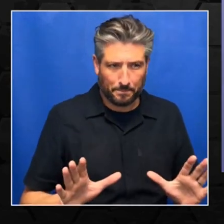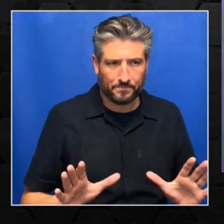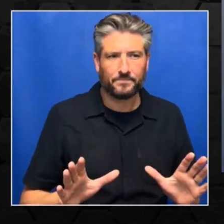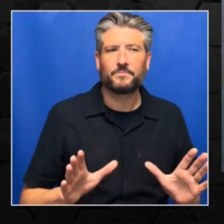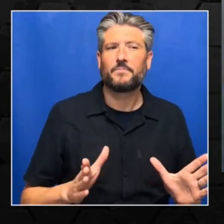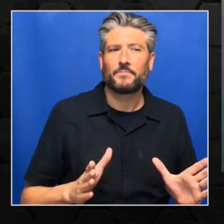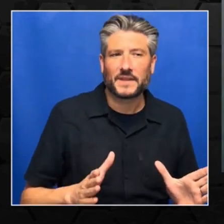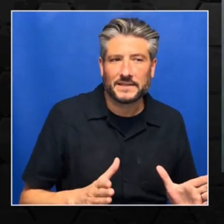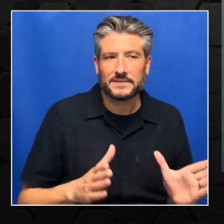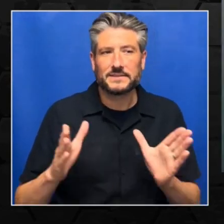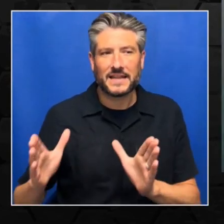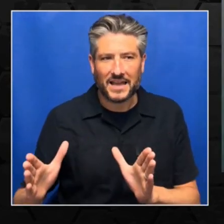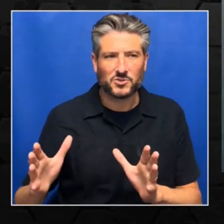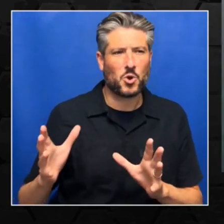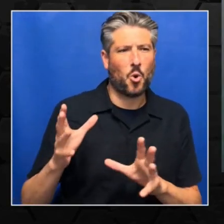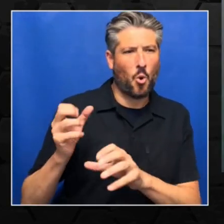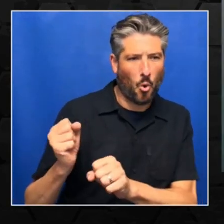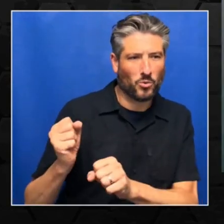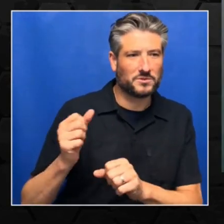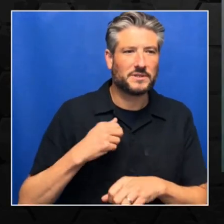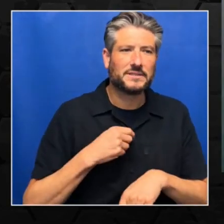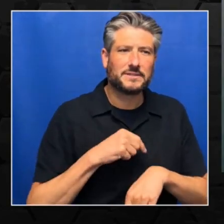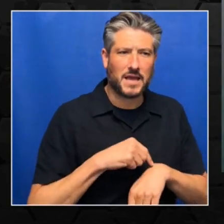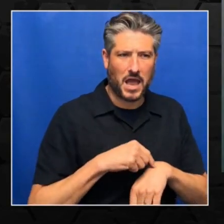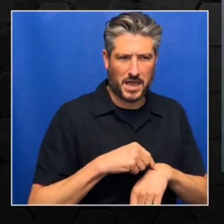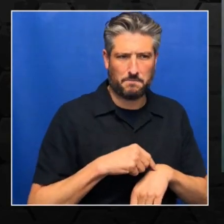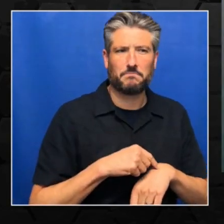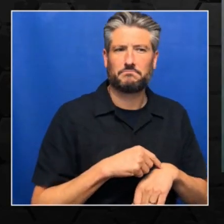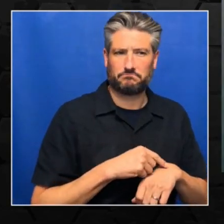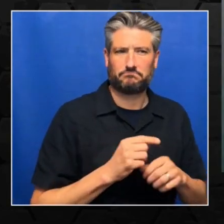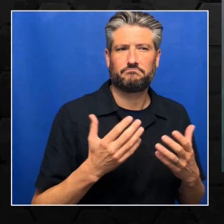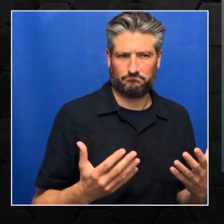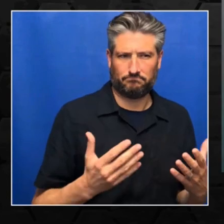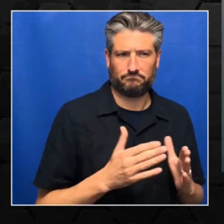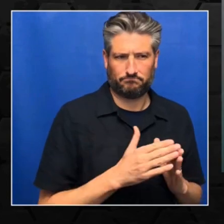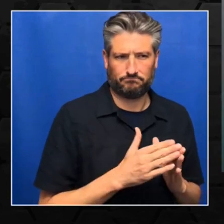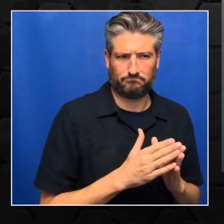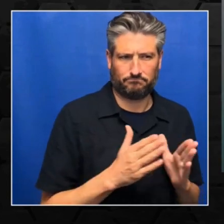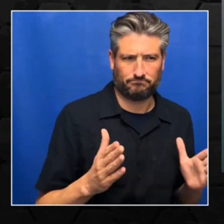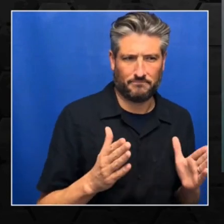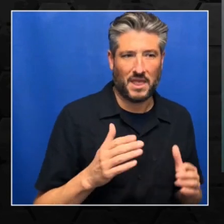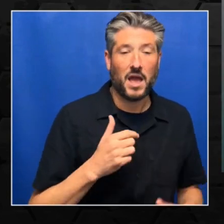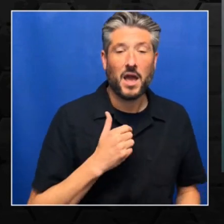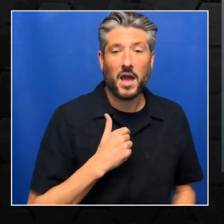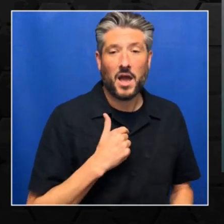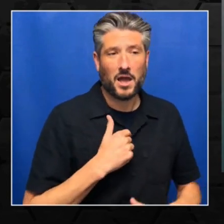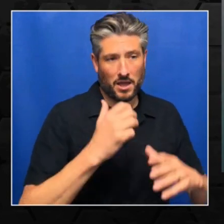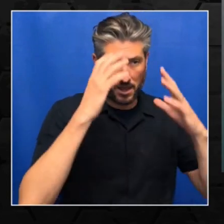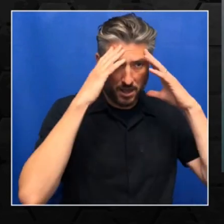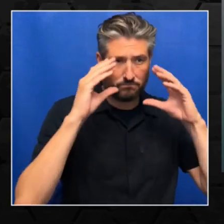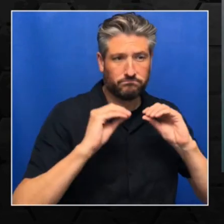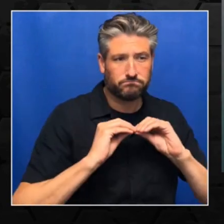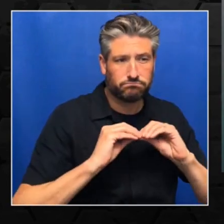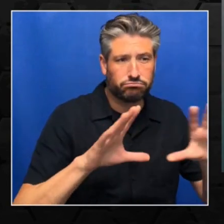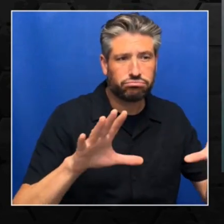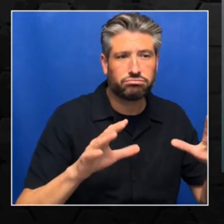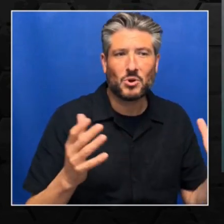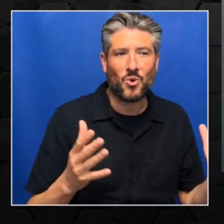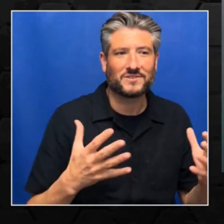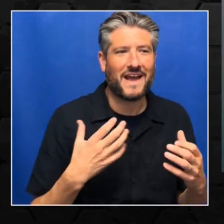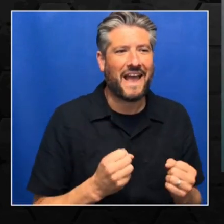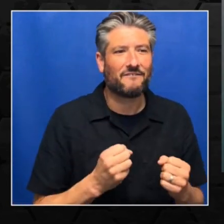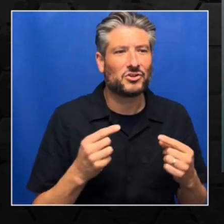time. But before we do that, let's make a certain announcement. That is the first one is definitely about the challenge that we have. Definitely go ahead